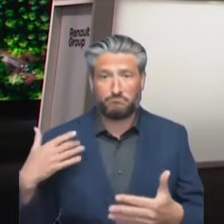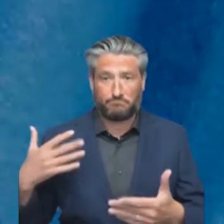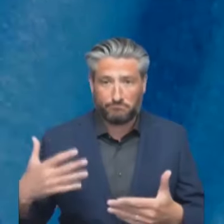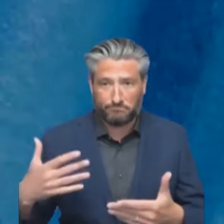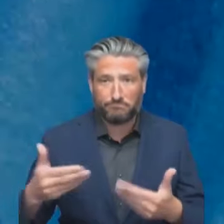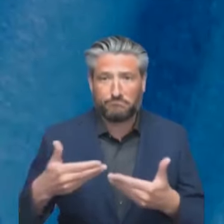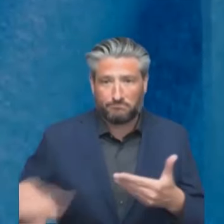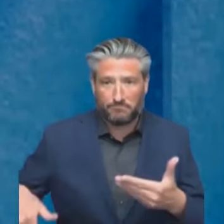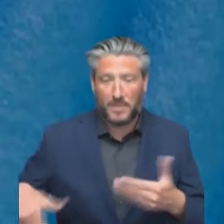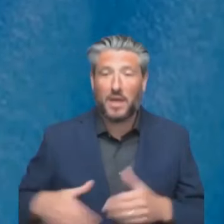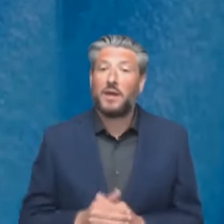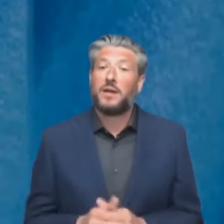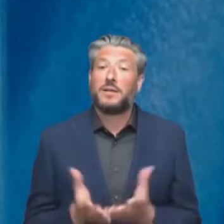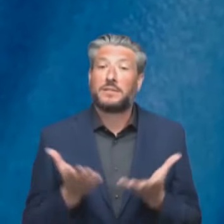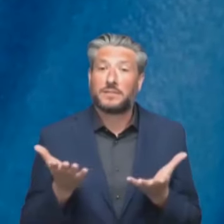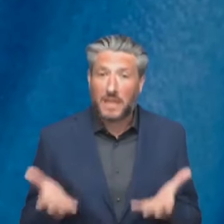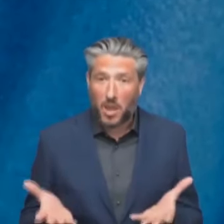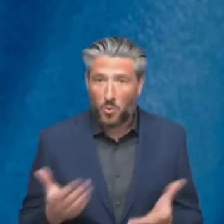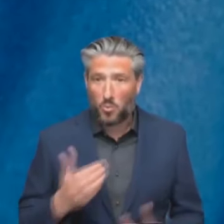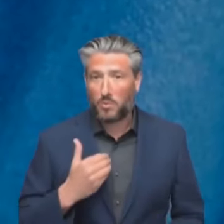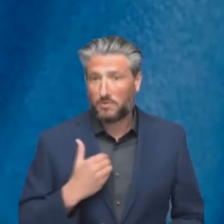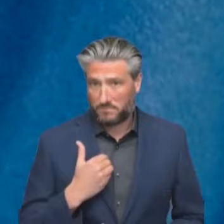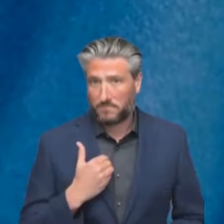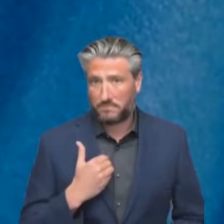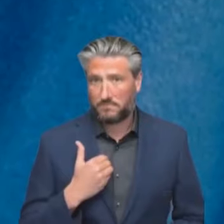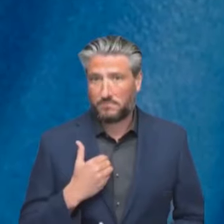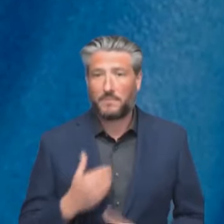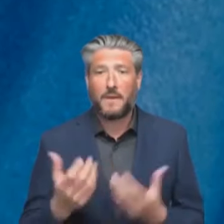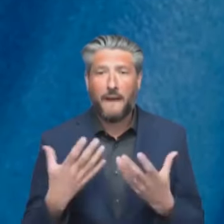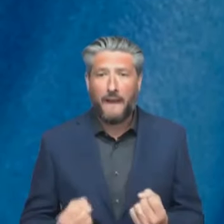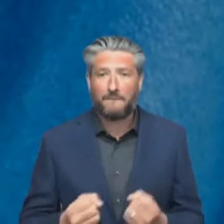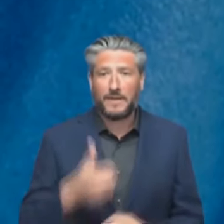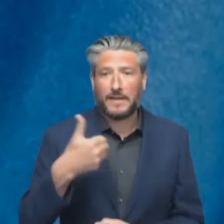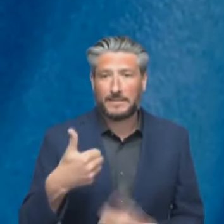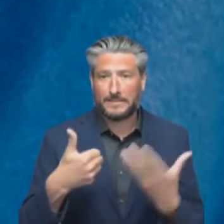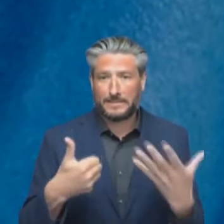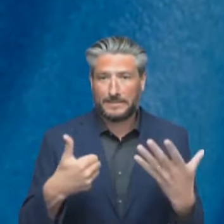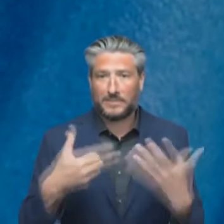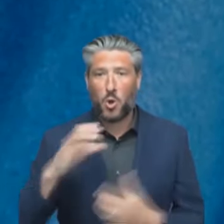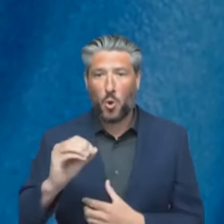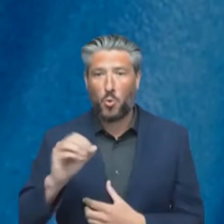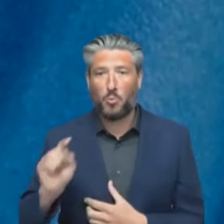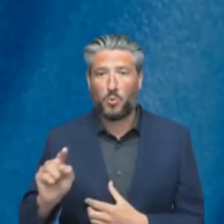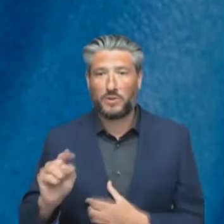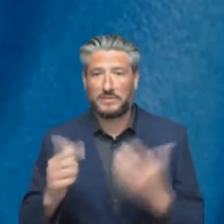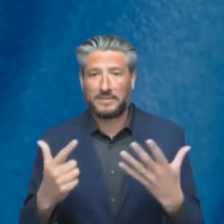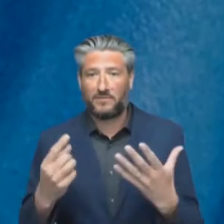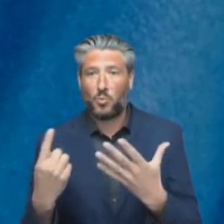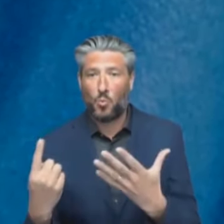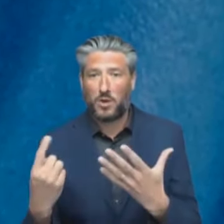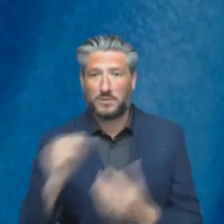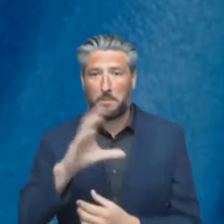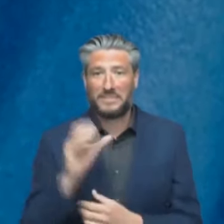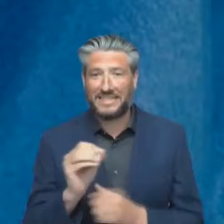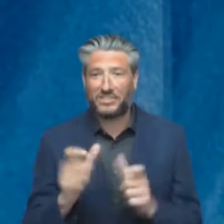now inform you of the quorum, which is 60.71% of the shares that are entitled to vote or with voting rights.